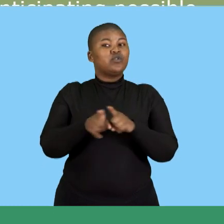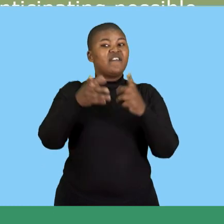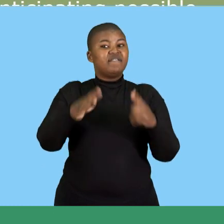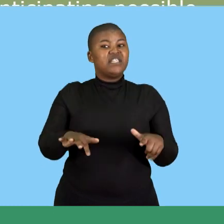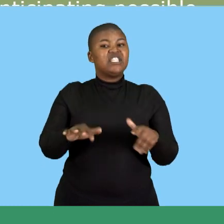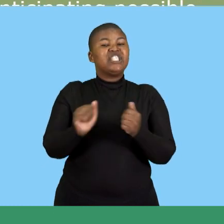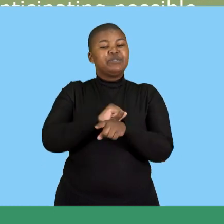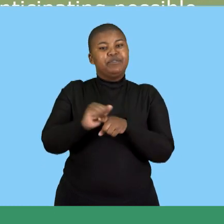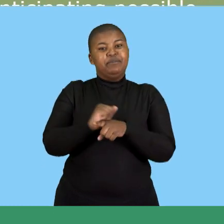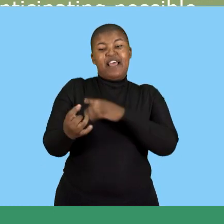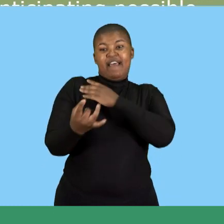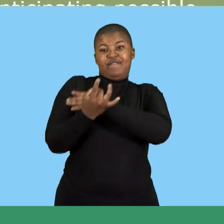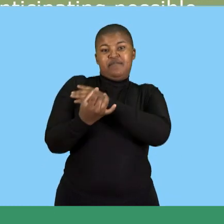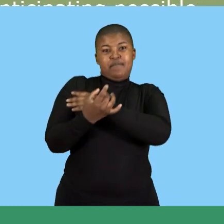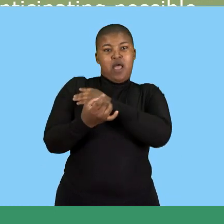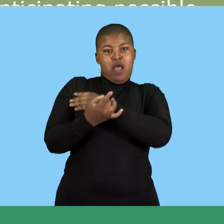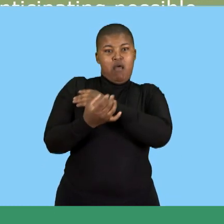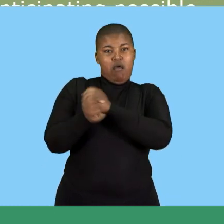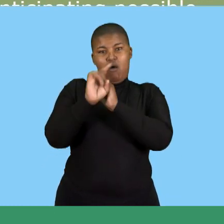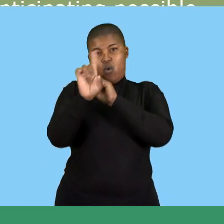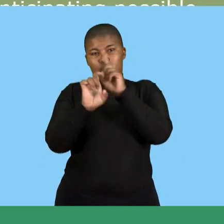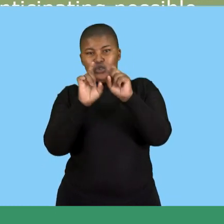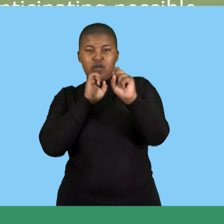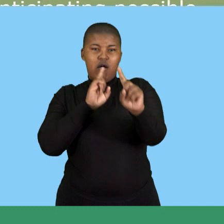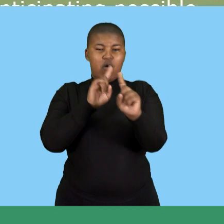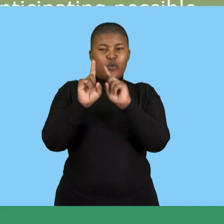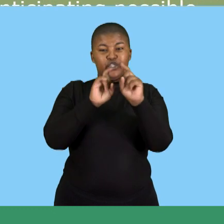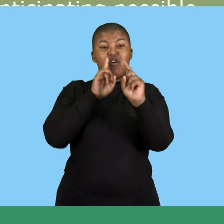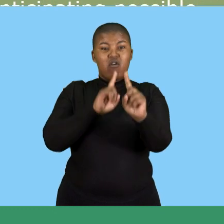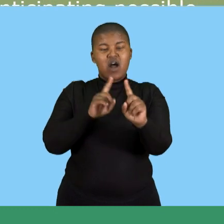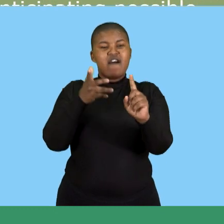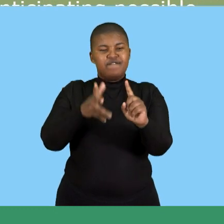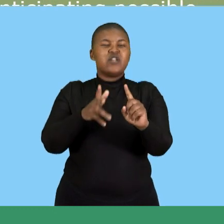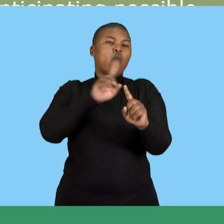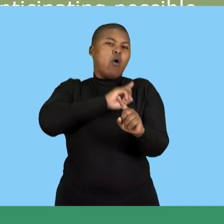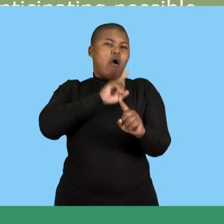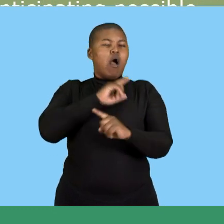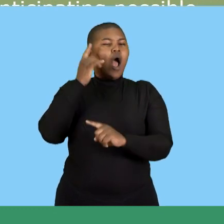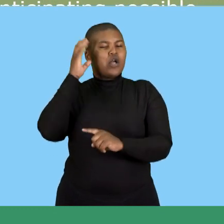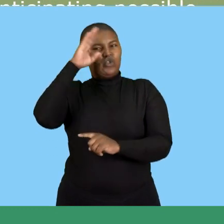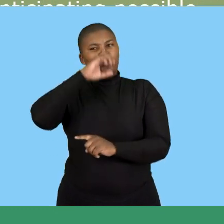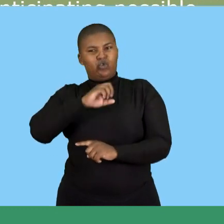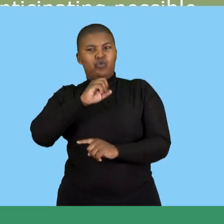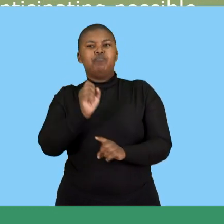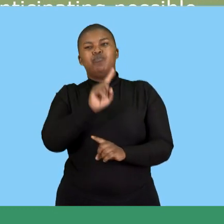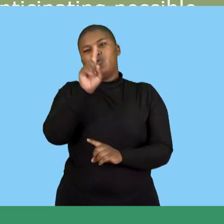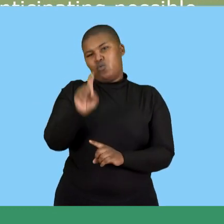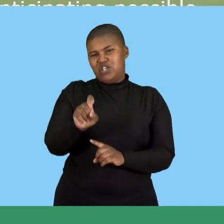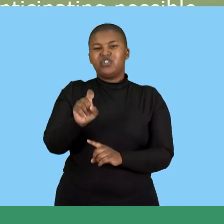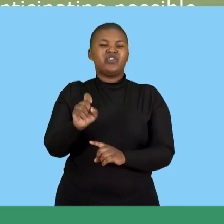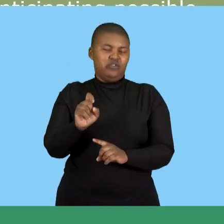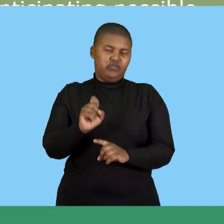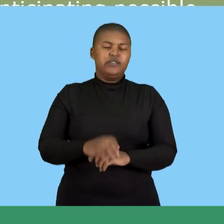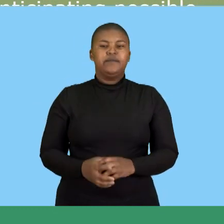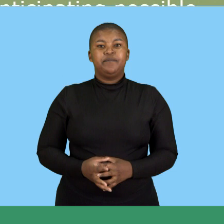prepare for a feedback session by anticipating possible questions. So that sentence as well has to